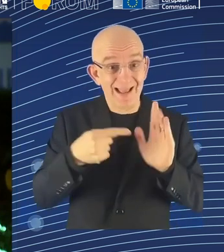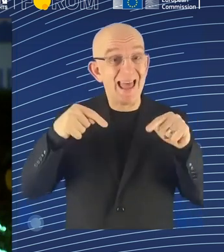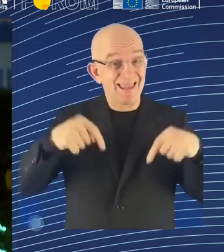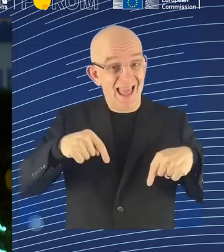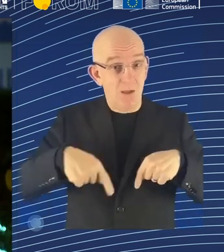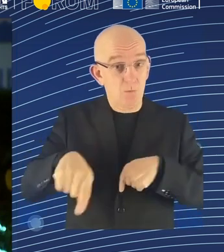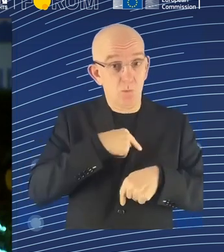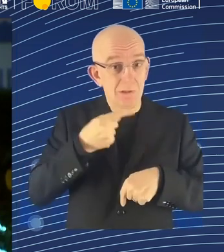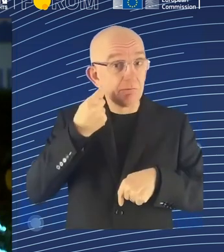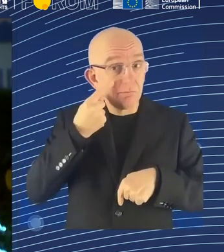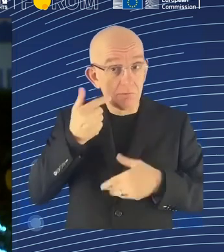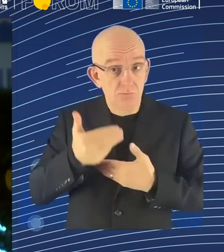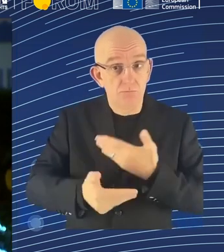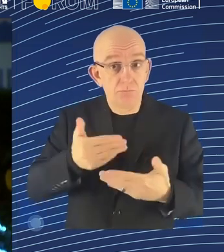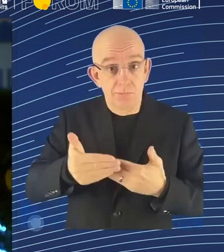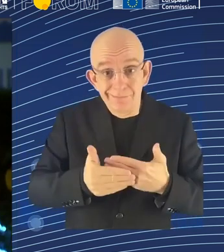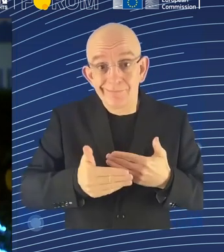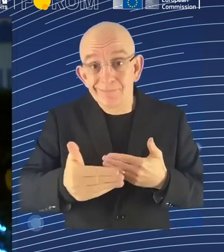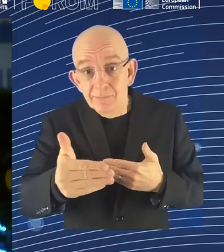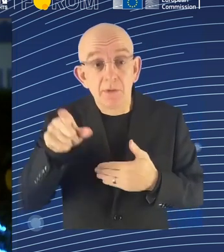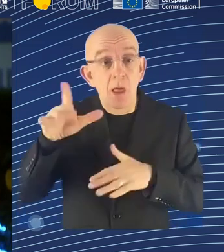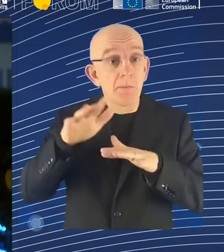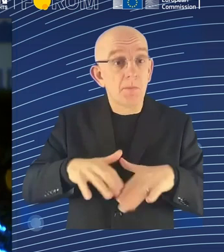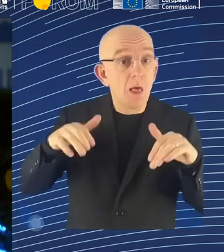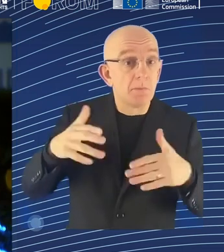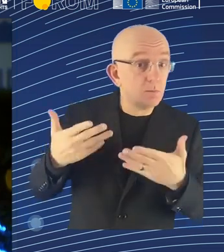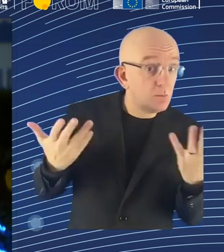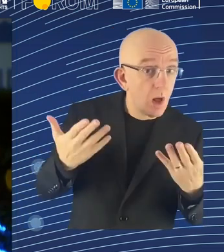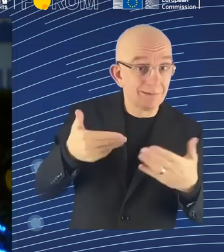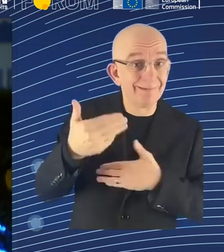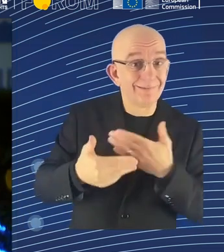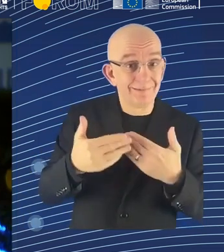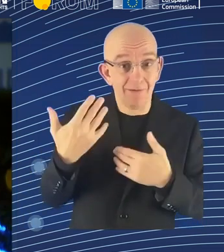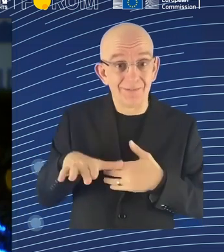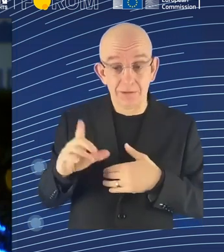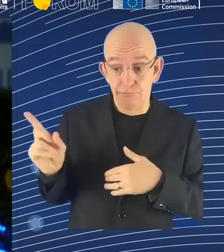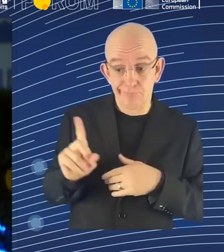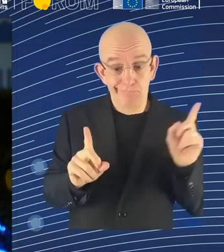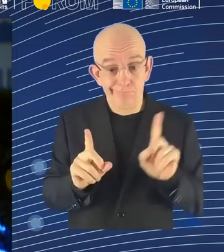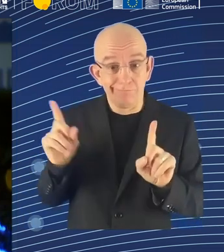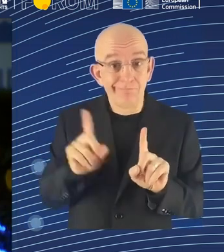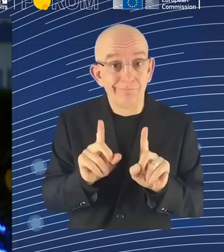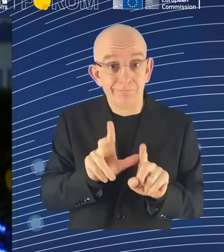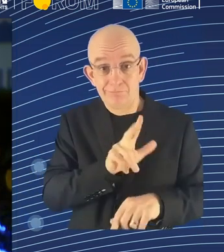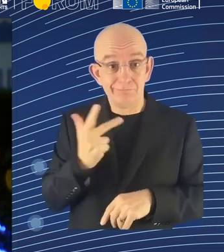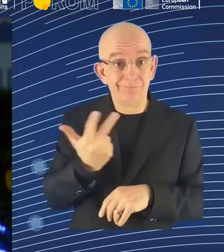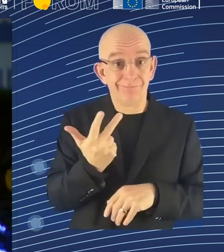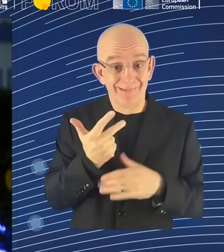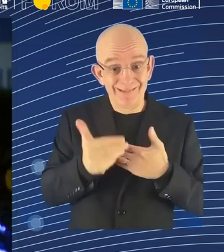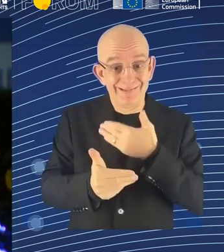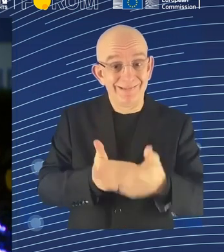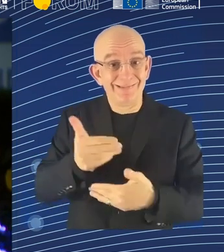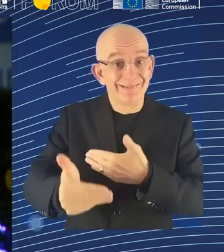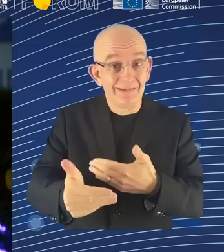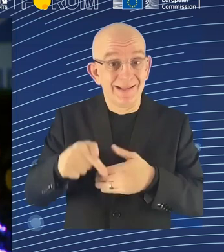beginning of December, and I hope that we will be able to come to a conclusion. As we all know, it's complicated. Some people say that Europe is moving too fast,